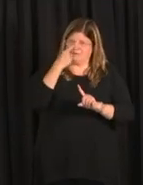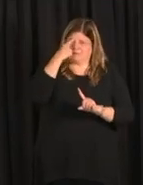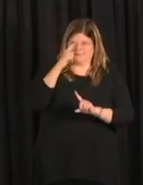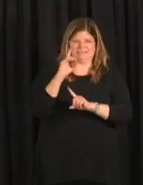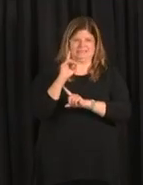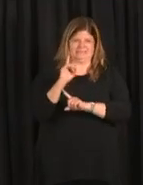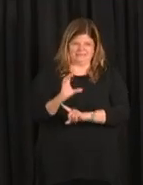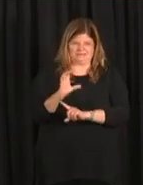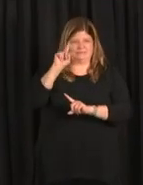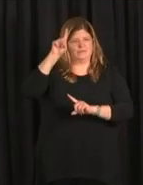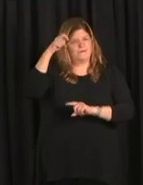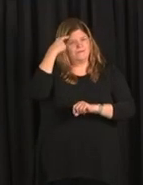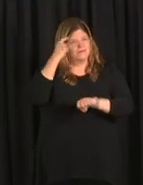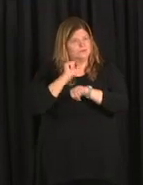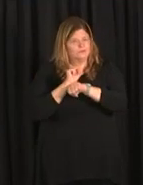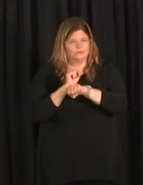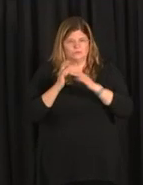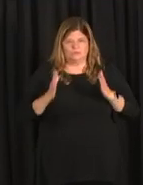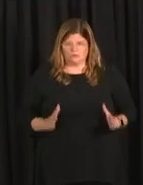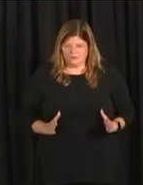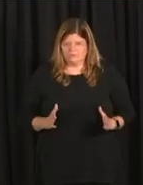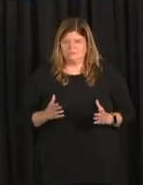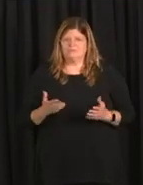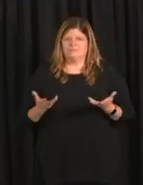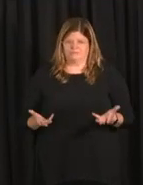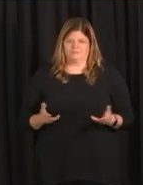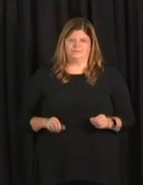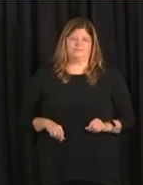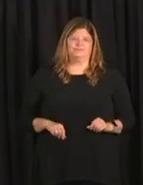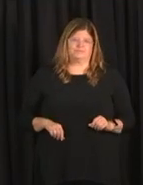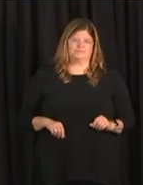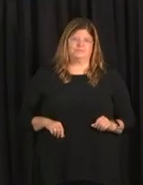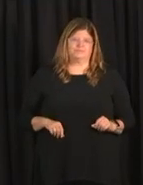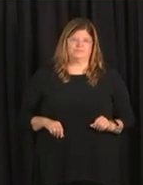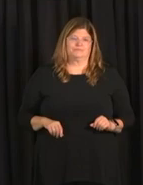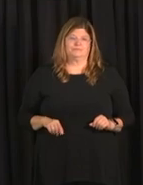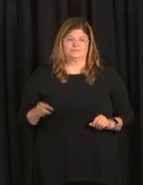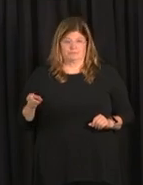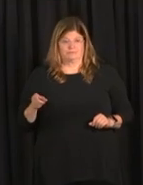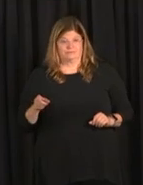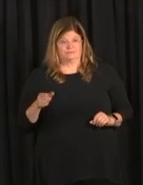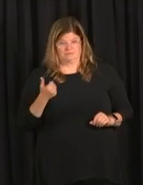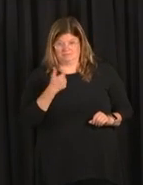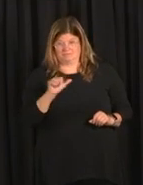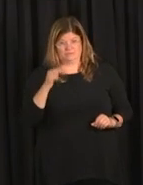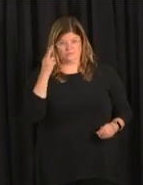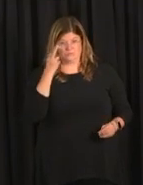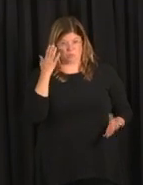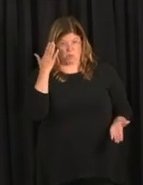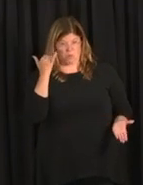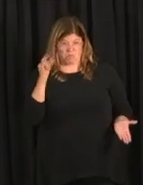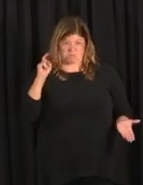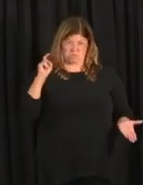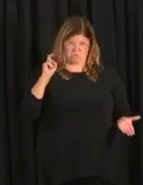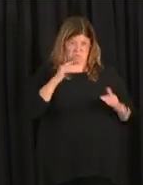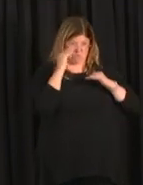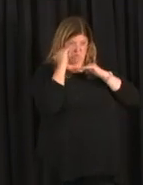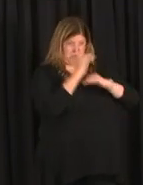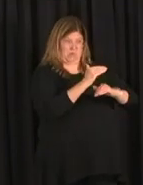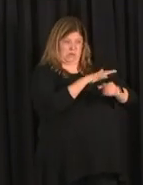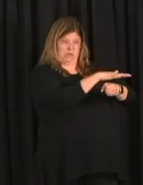doesn't answer your question clearly, but it makes me think it only deals with district government workers. Is there any reason why it should be so